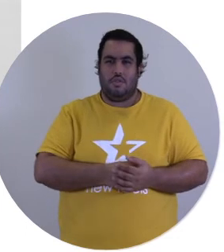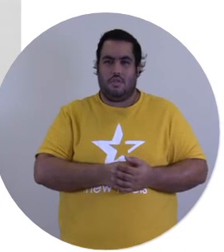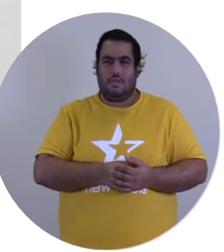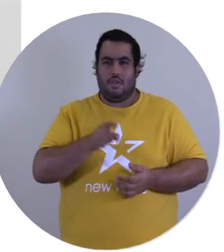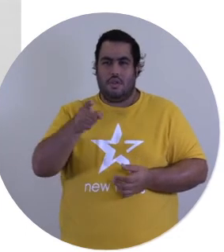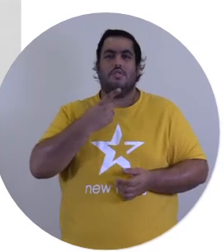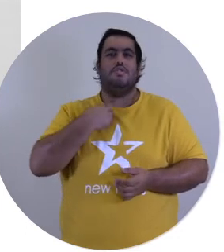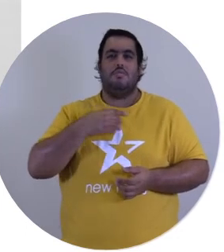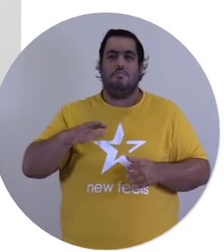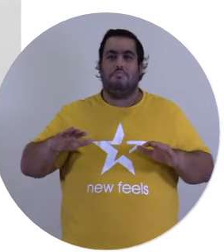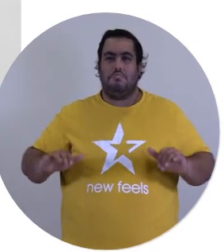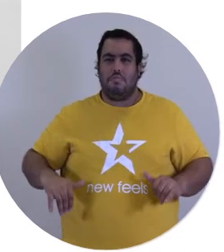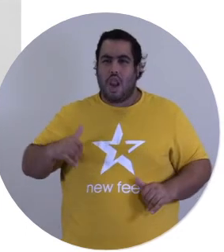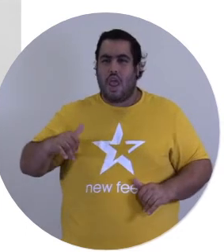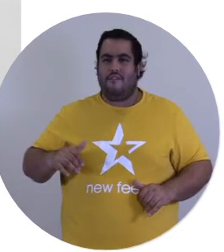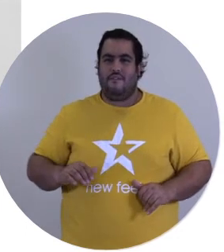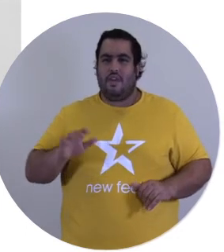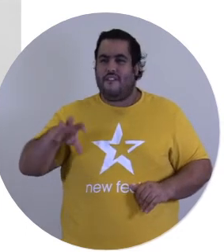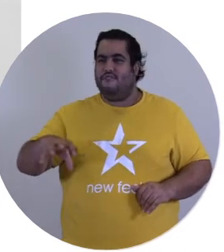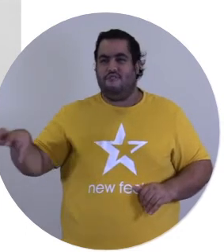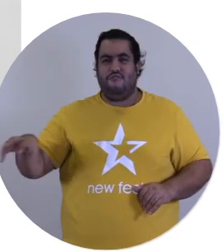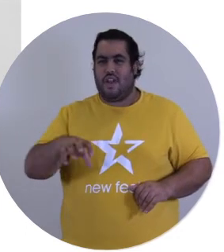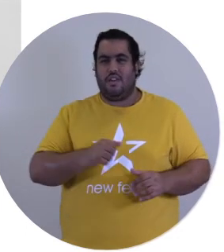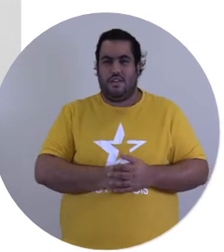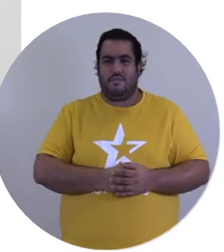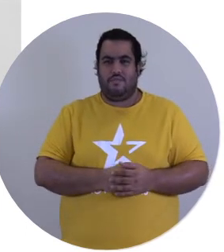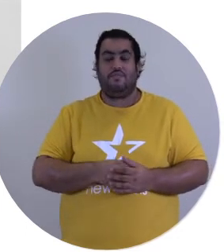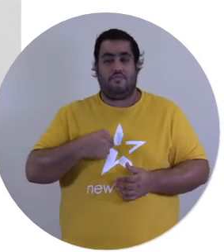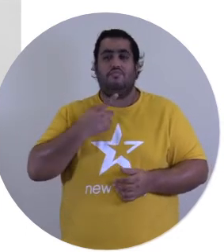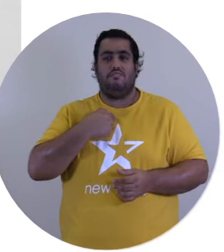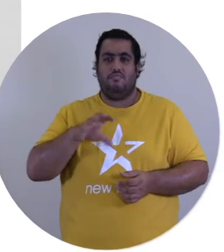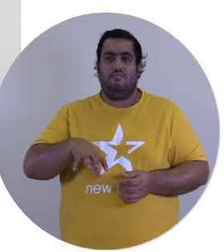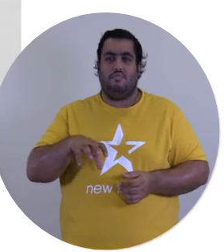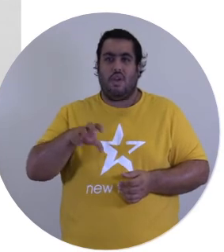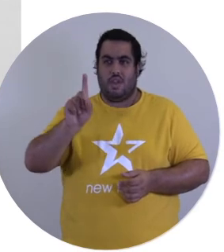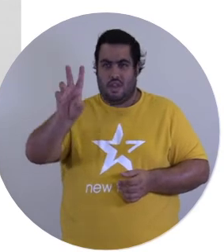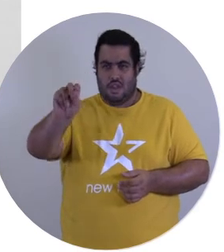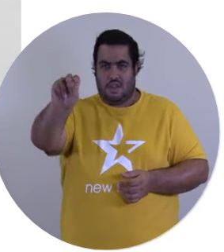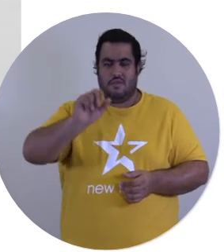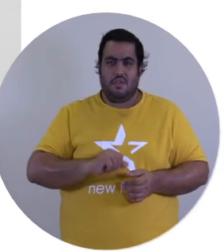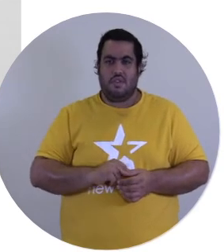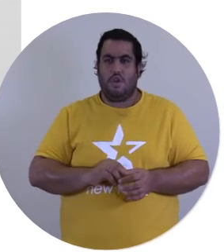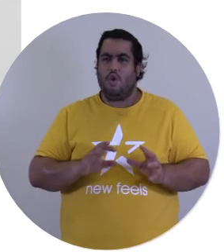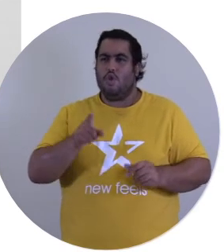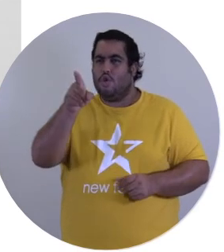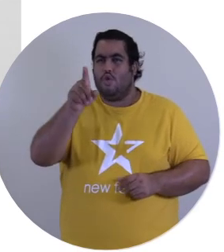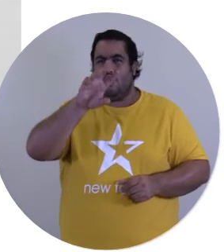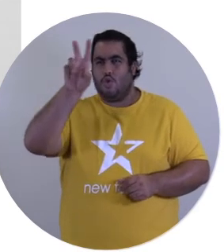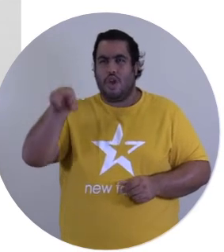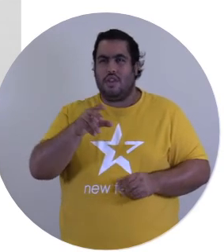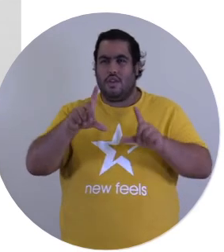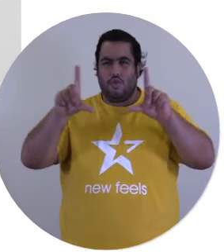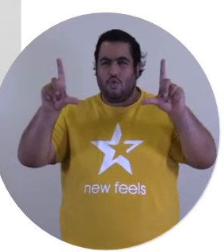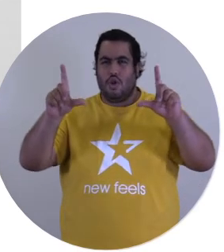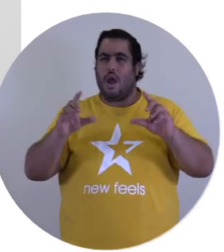ask you where you want to live. I would want to live in a place like this. Let's describe this place